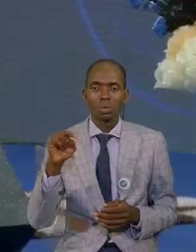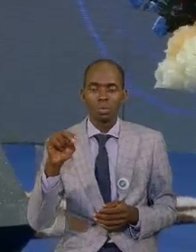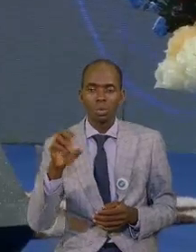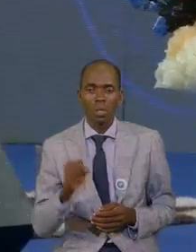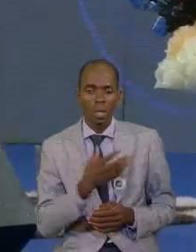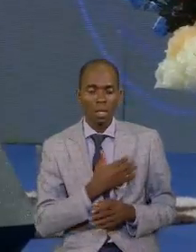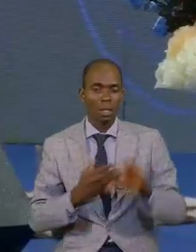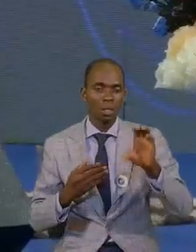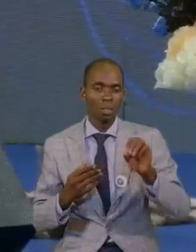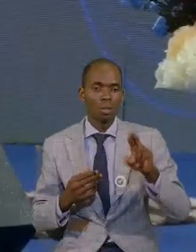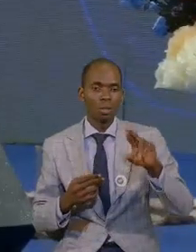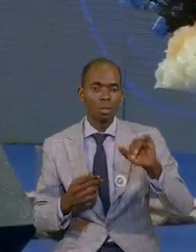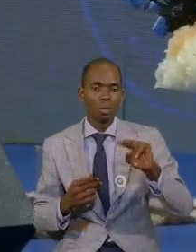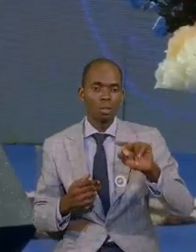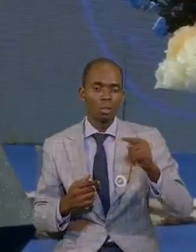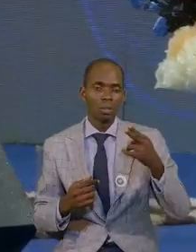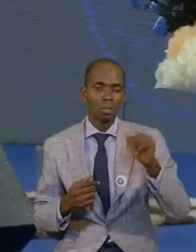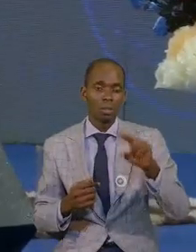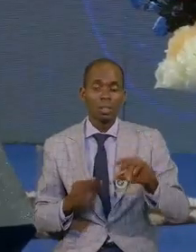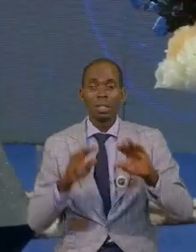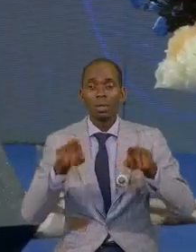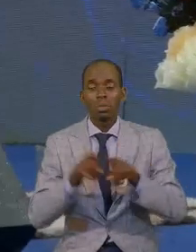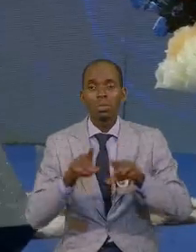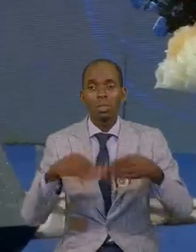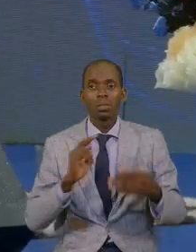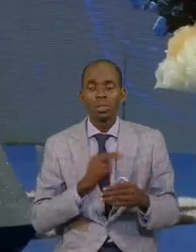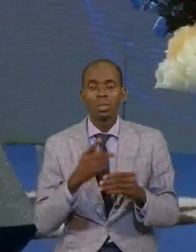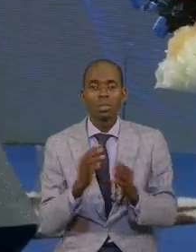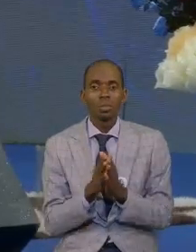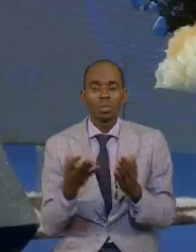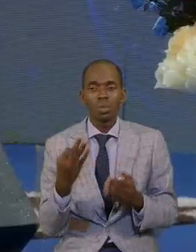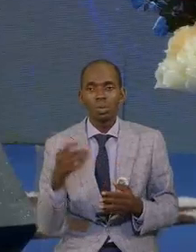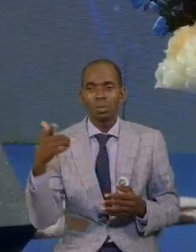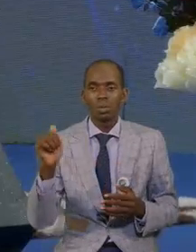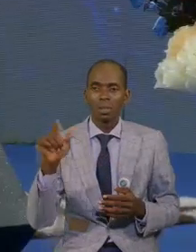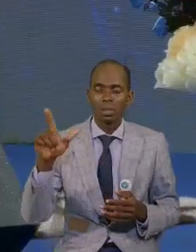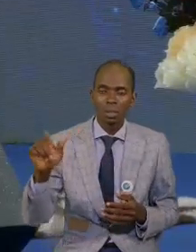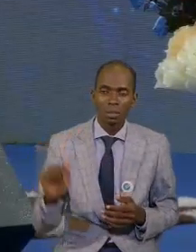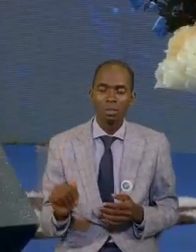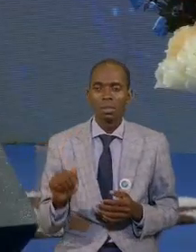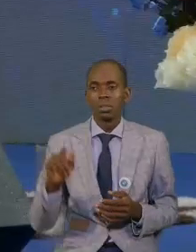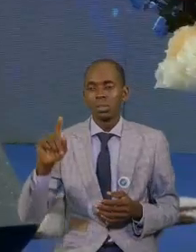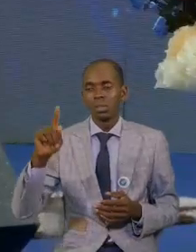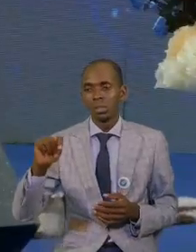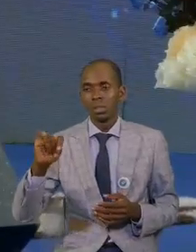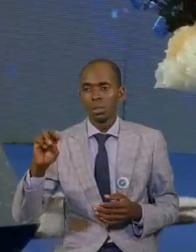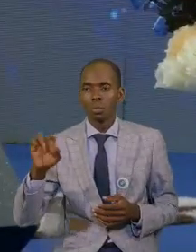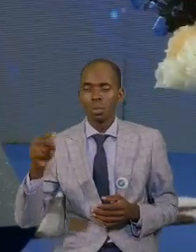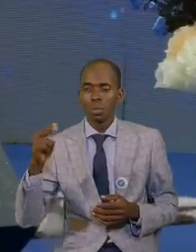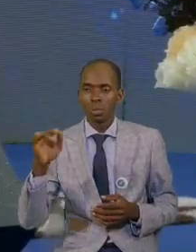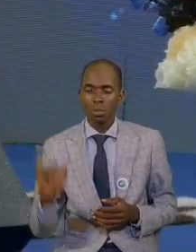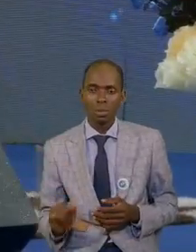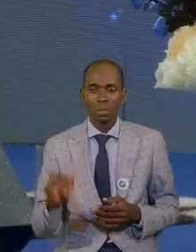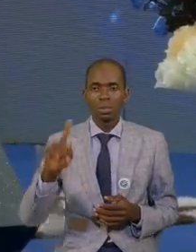They've given us now Galatians, and they've given us Thessalonians, Timothy, Titus, and